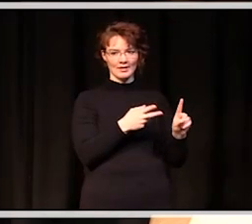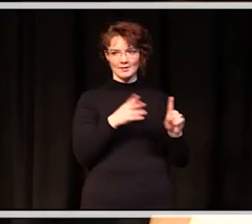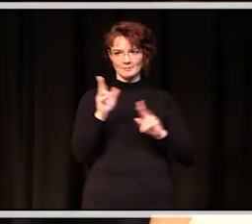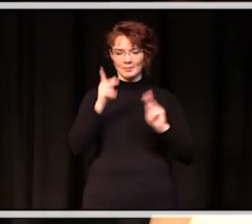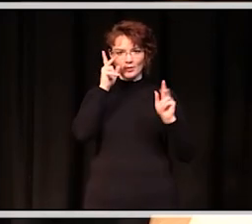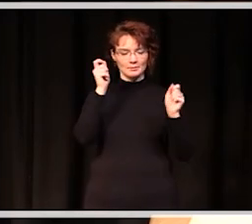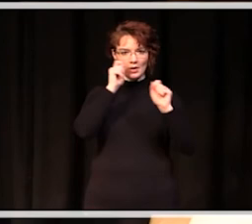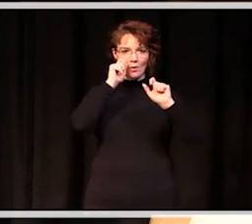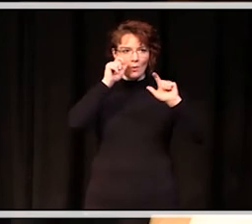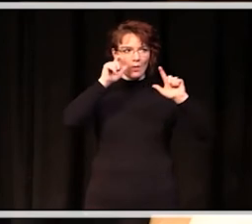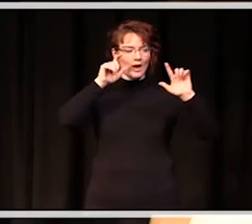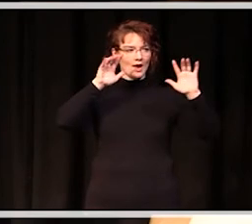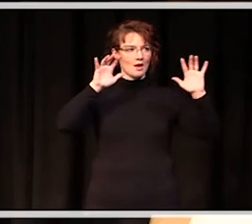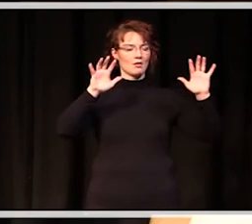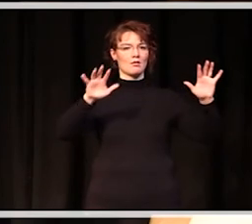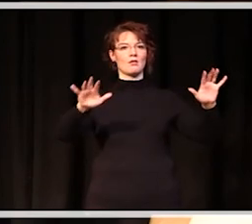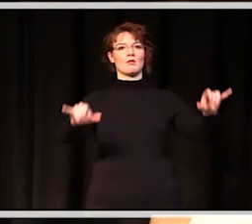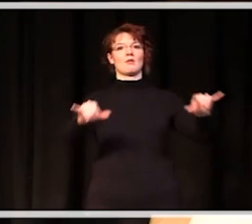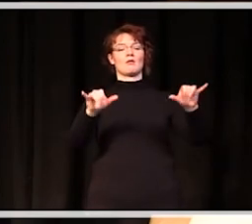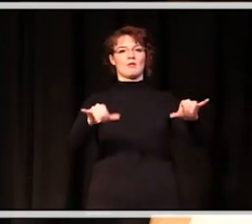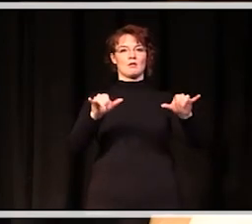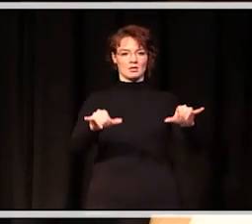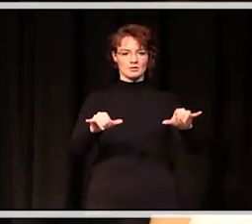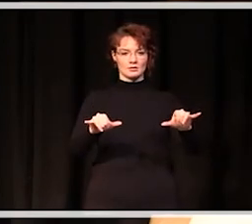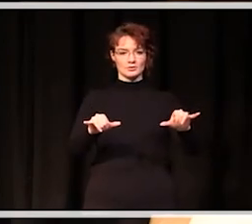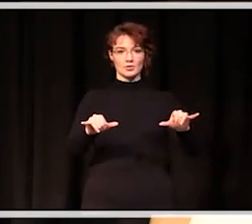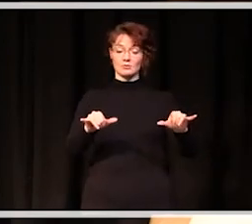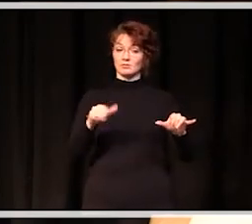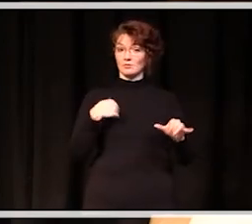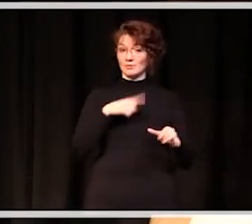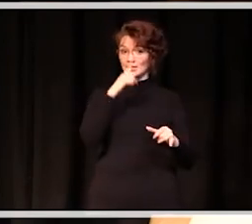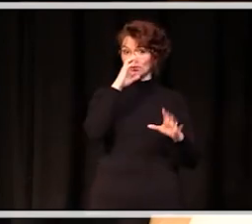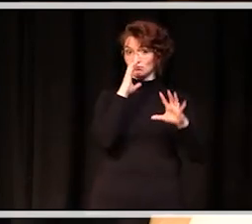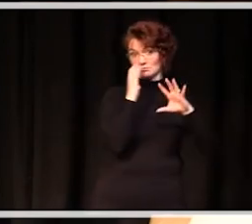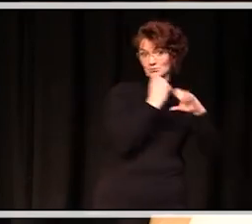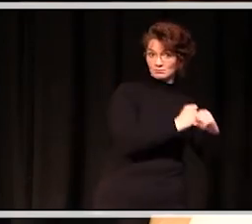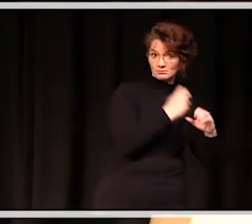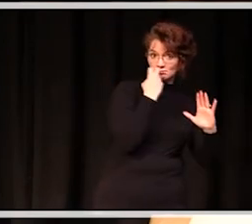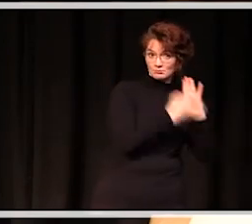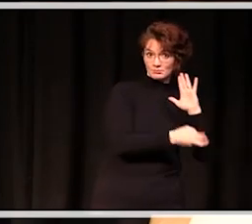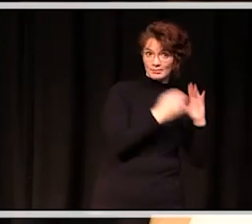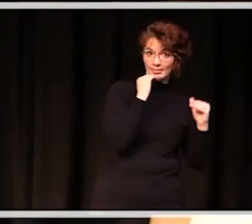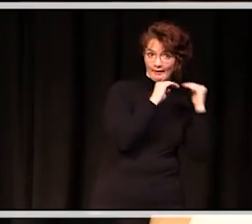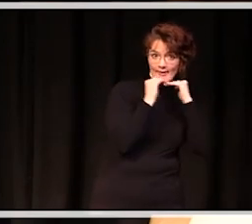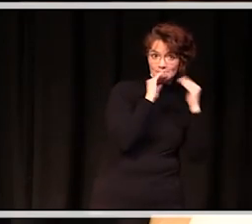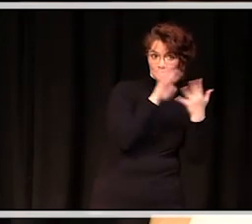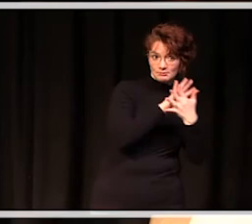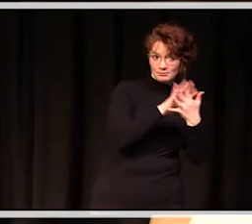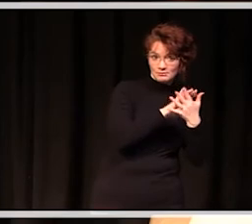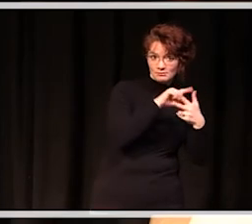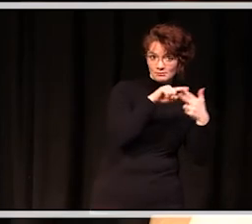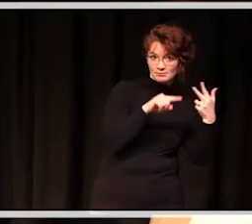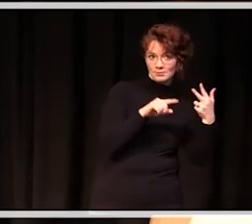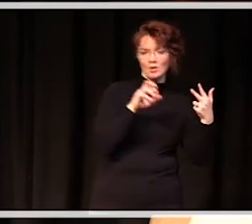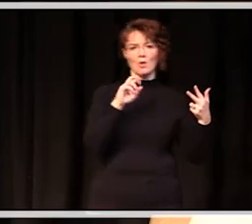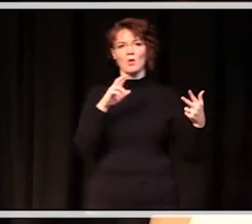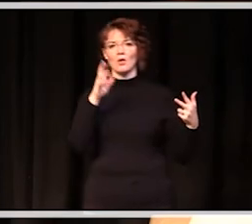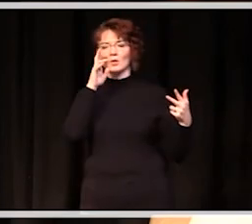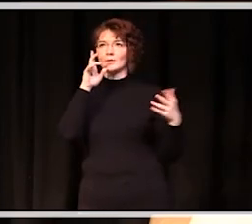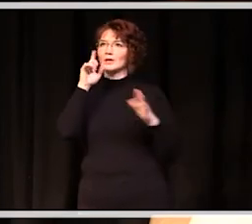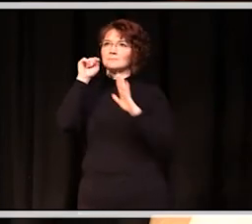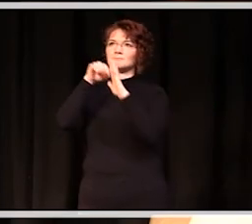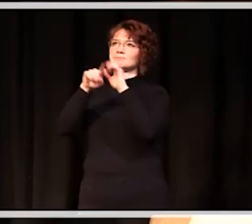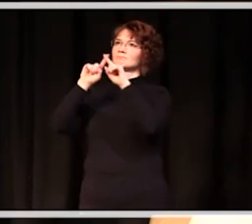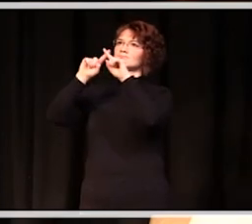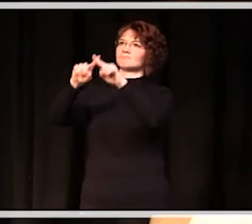So the invitation for us is, are we going to believe the lies? Or are we going to go deep and live out the call that God has in